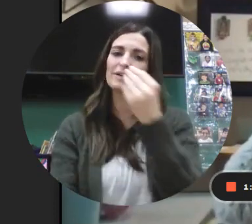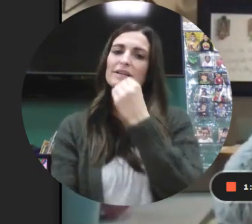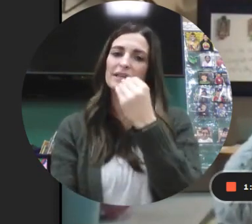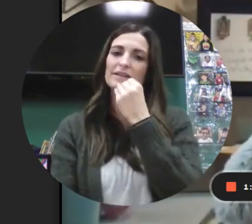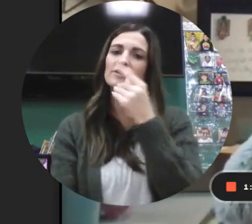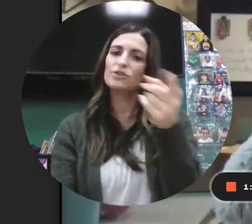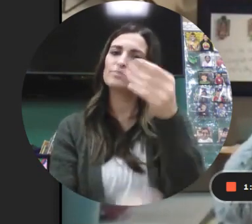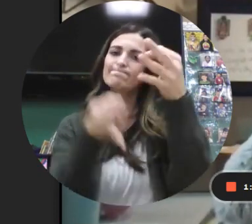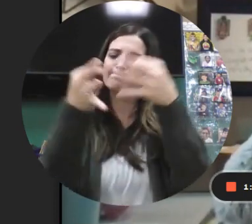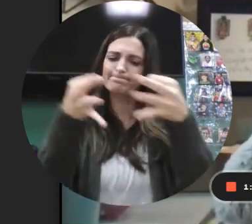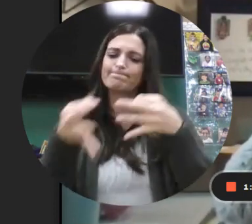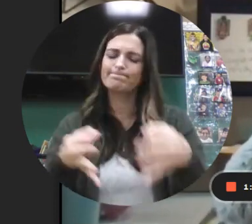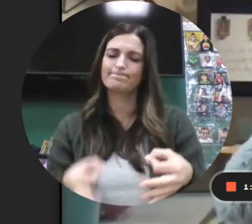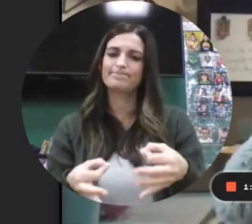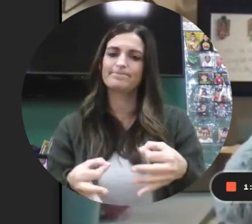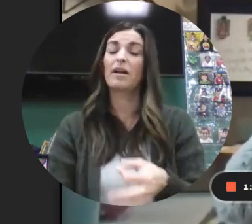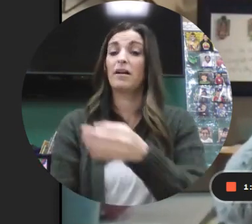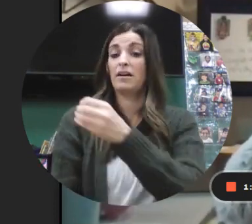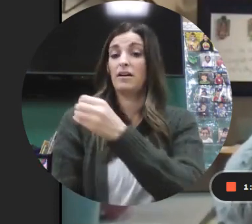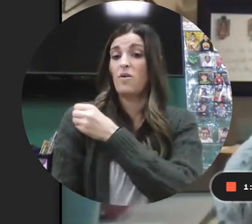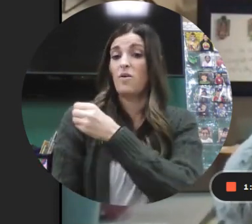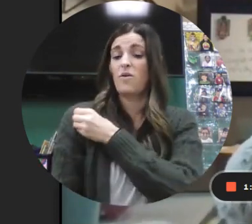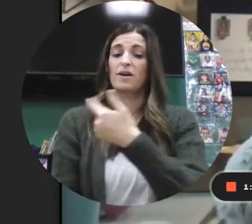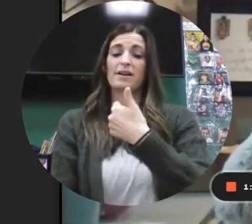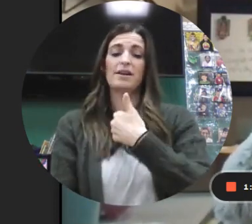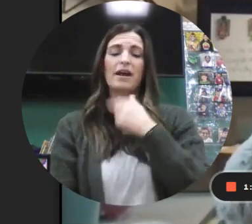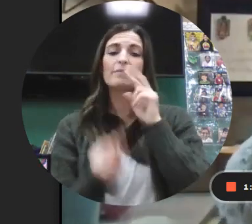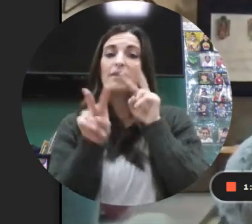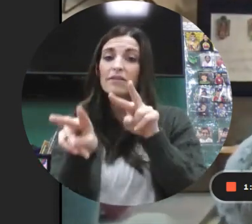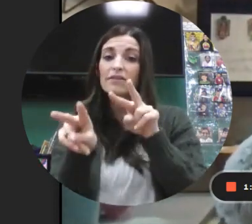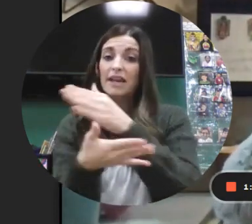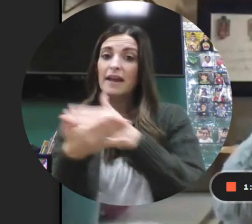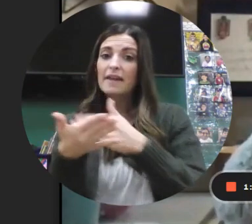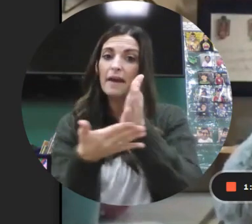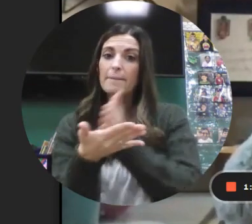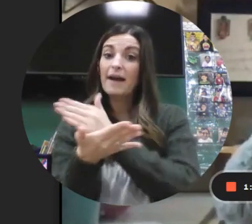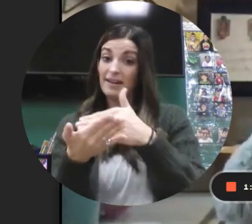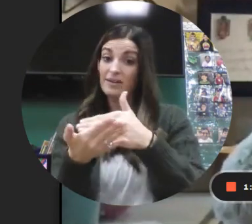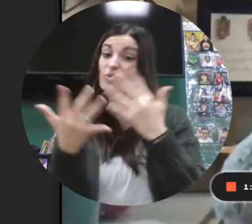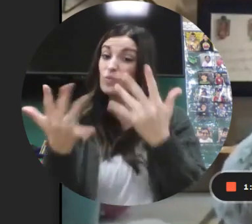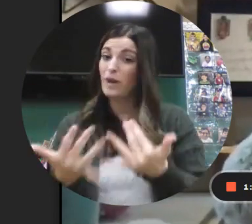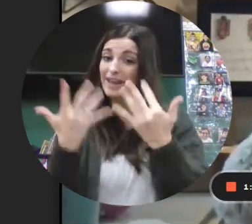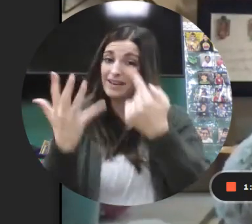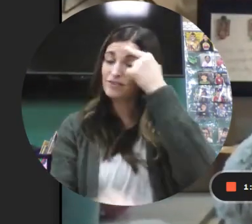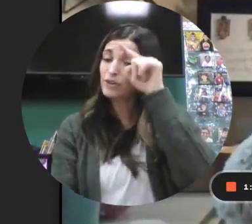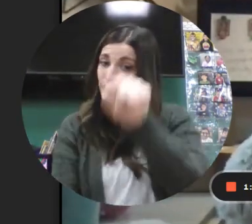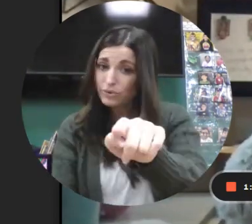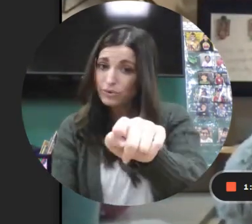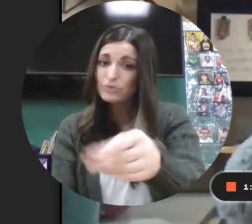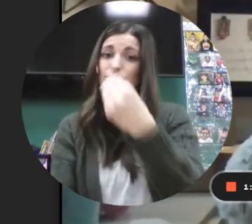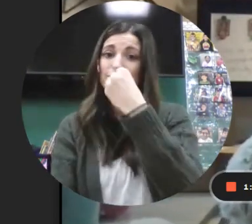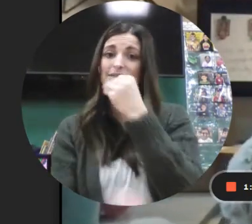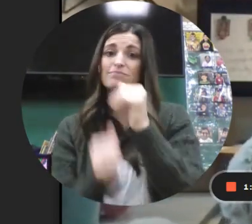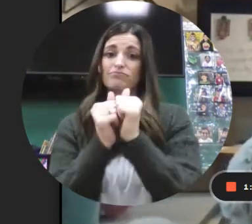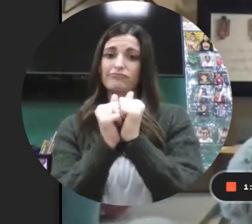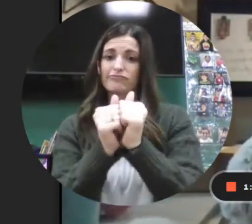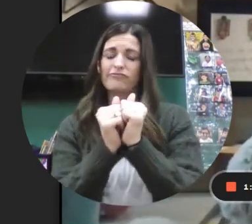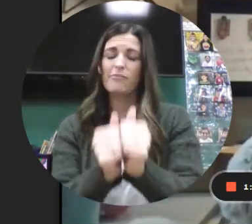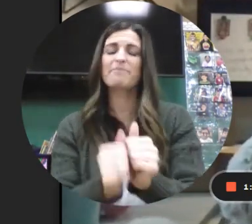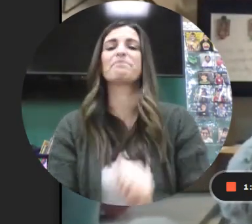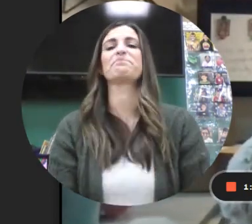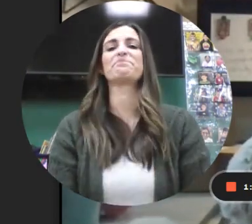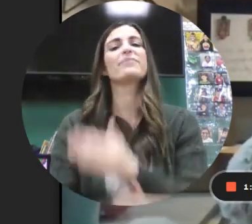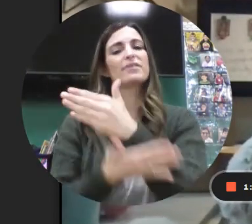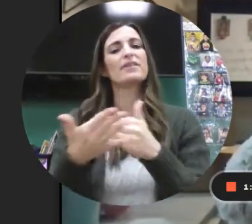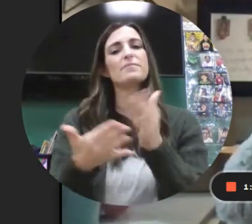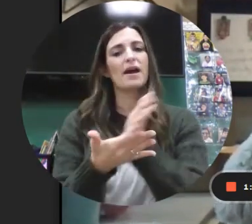tell us. Owen and I have been eyeing that blueberry pie all day, but we waited for you to have a slice with us." The pie did make me